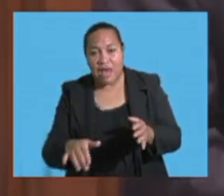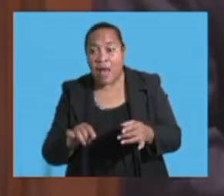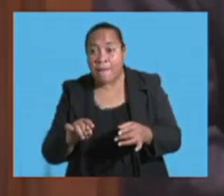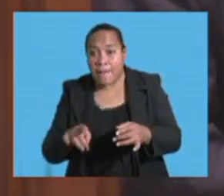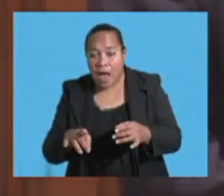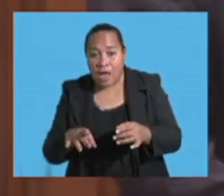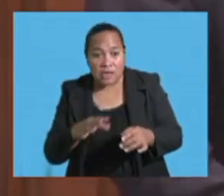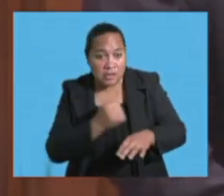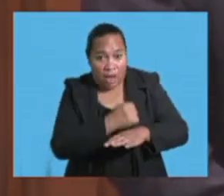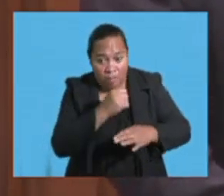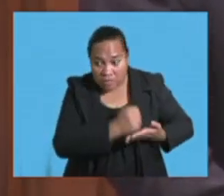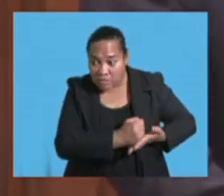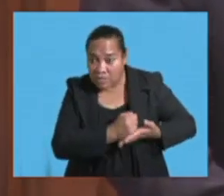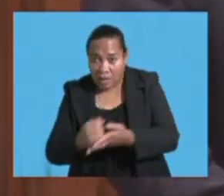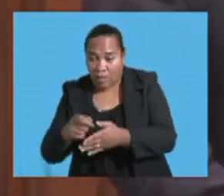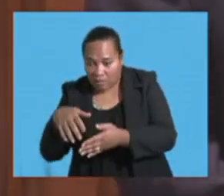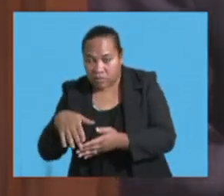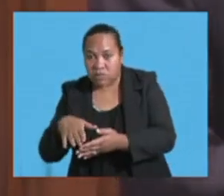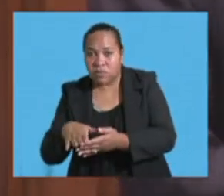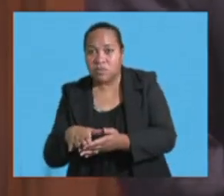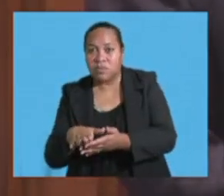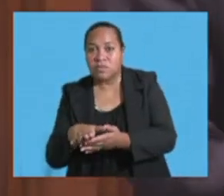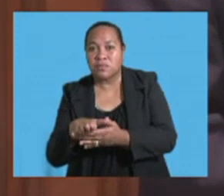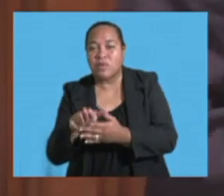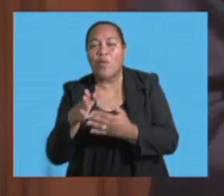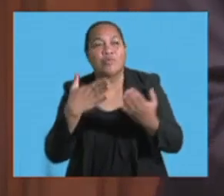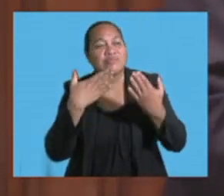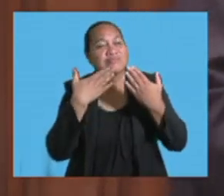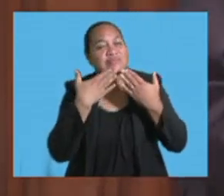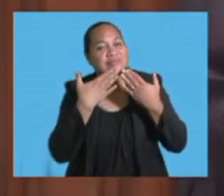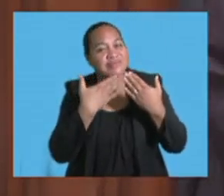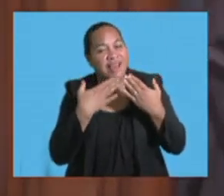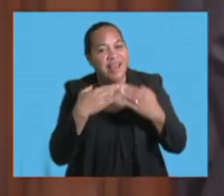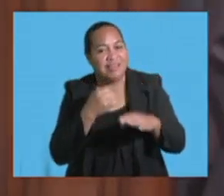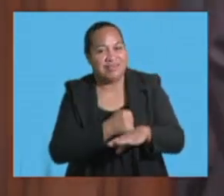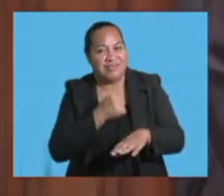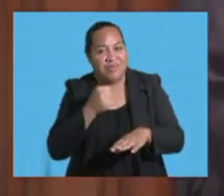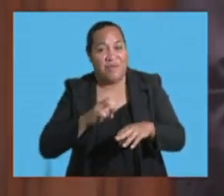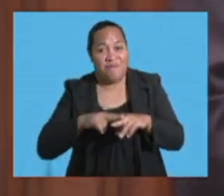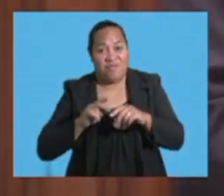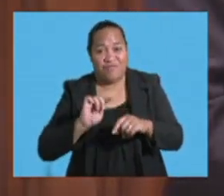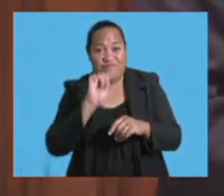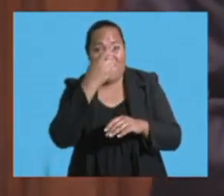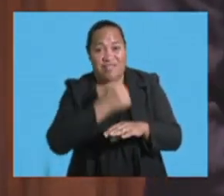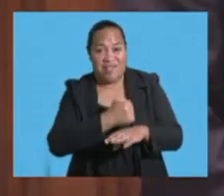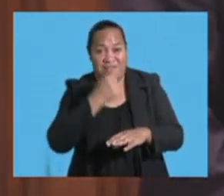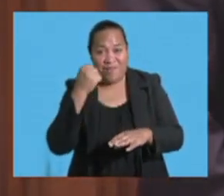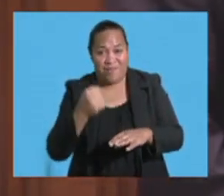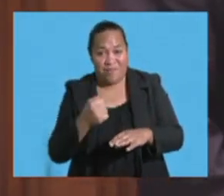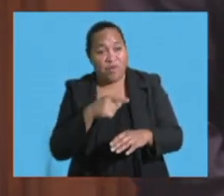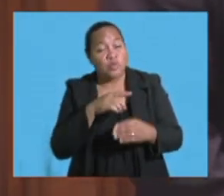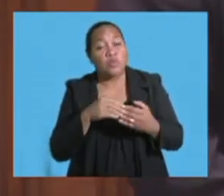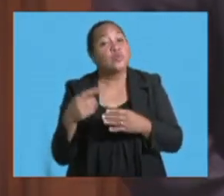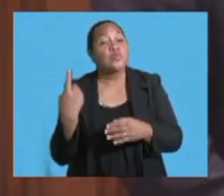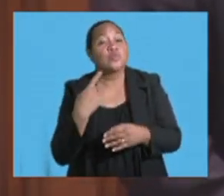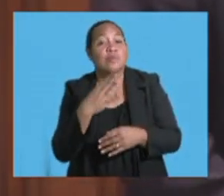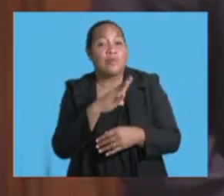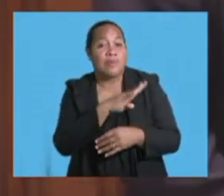recovery, thanks to the government for all its efforts. The Fiji First government, led by Honorable Prime